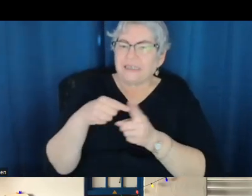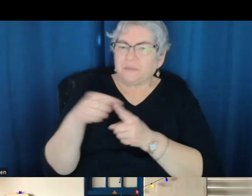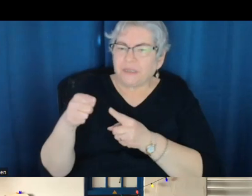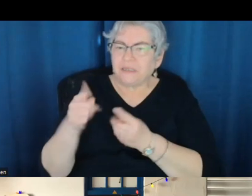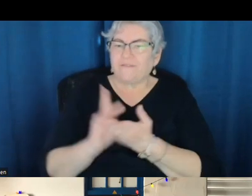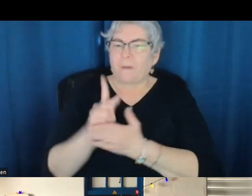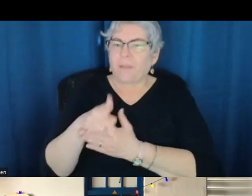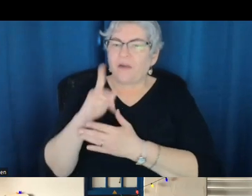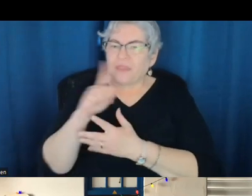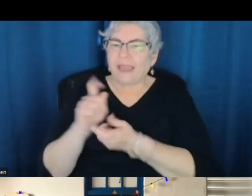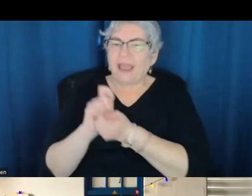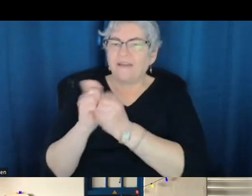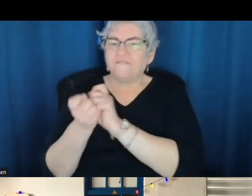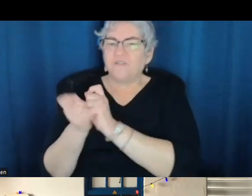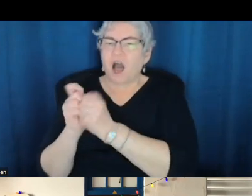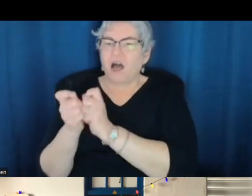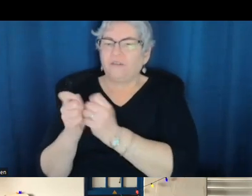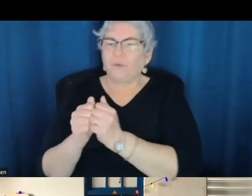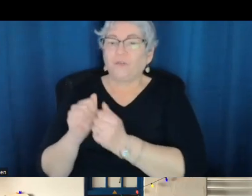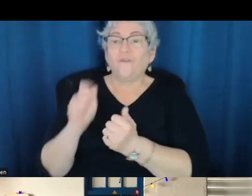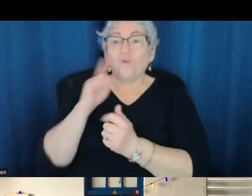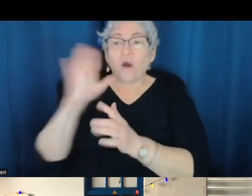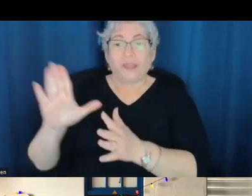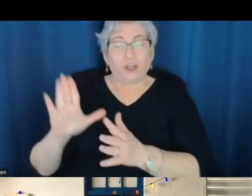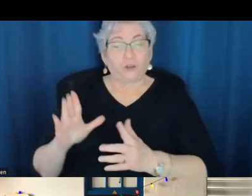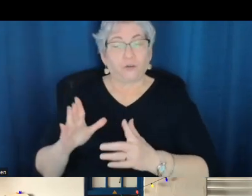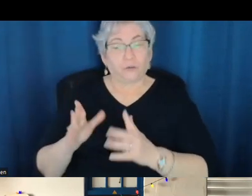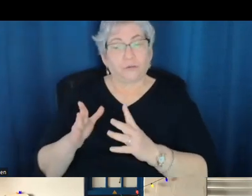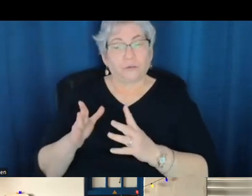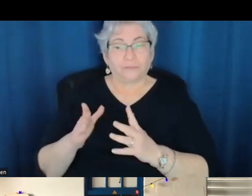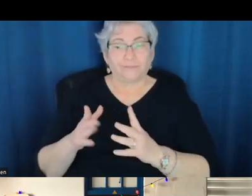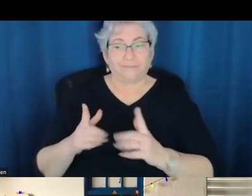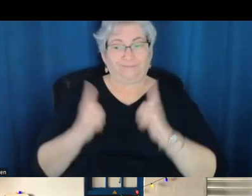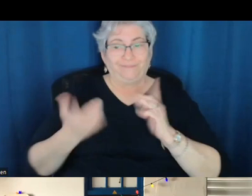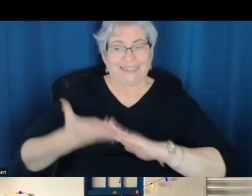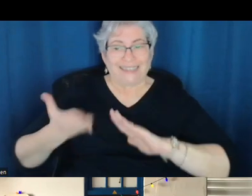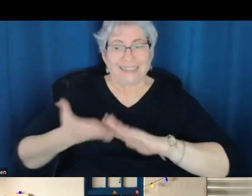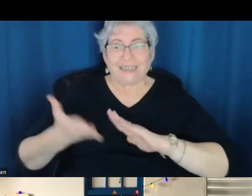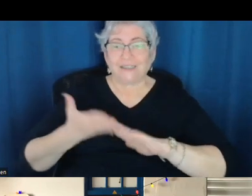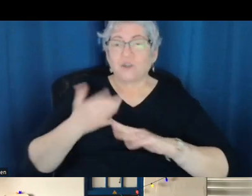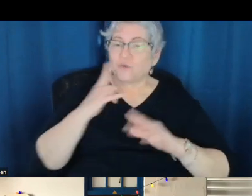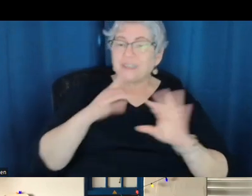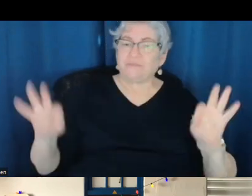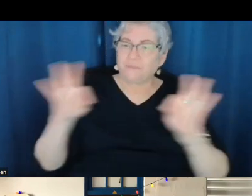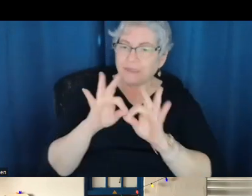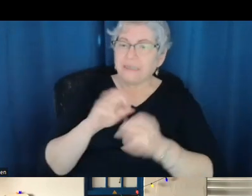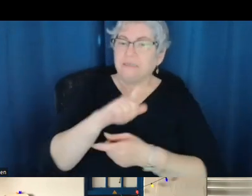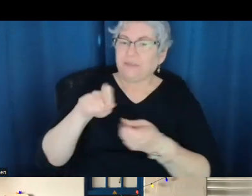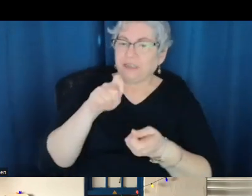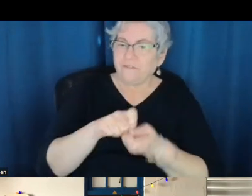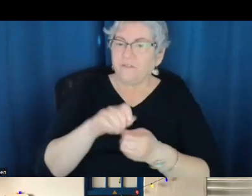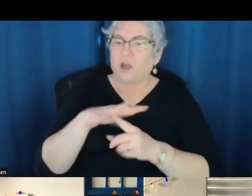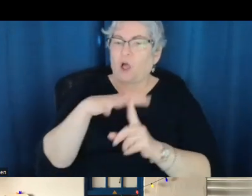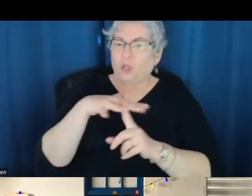evolved with for their existence. So it's critical, the interrelationship between specific local species and the